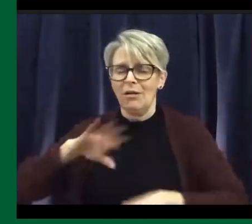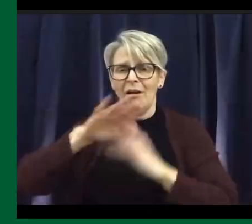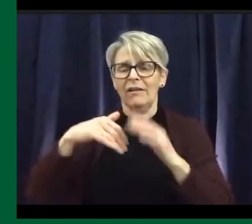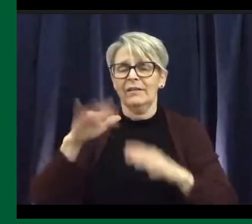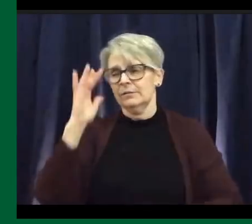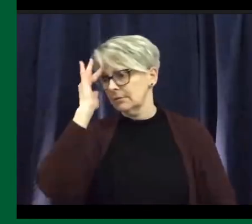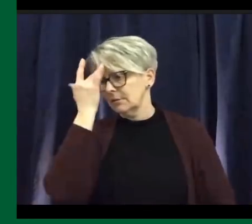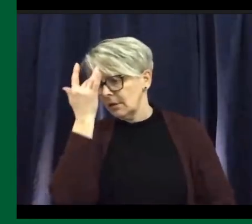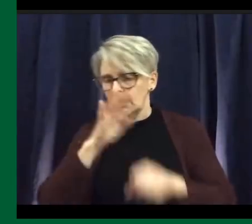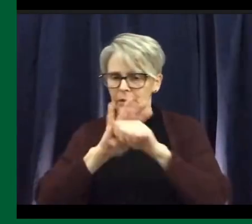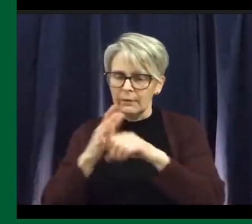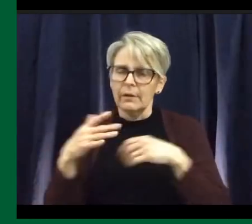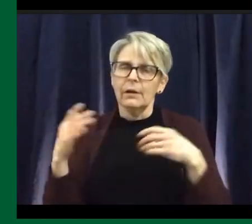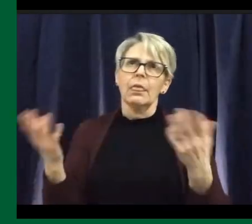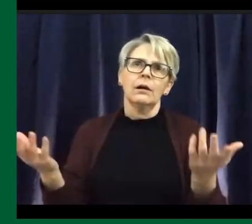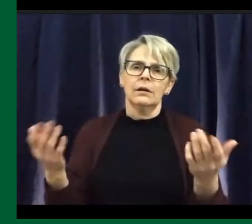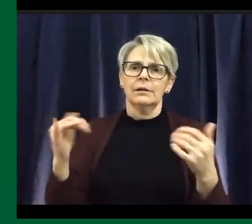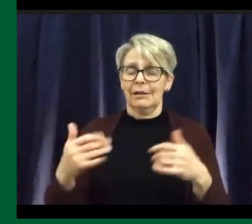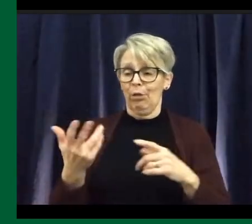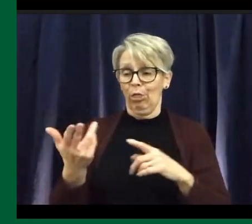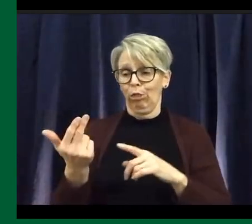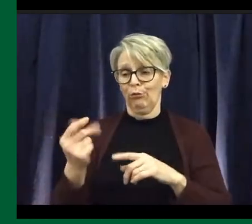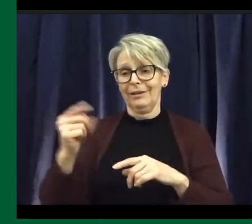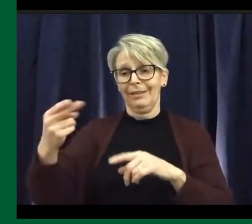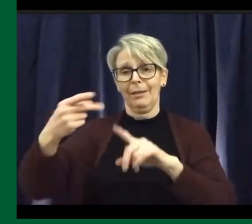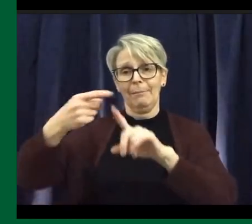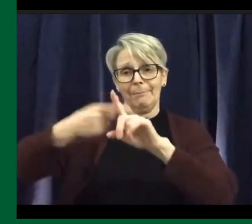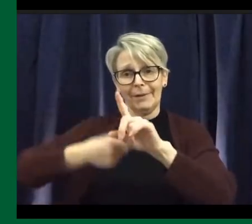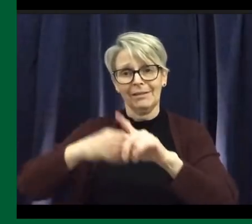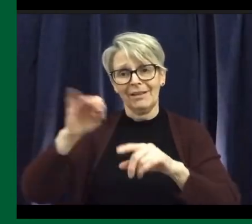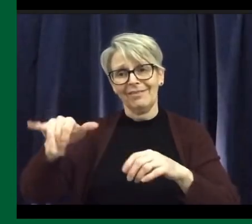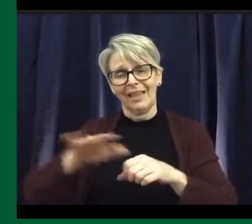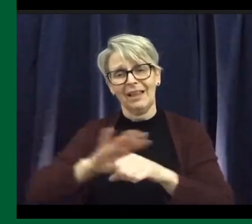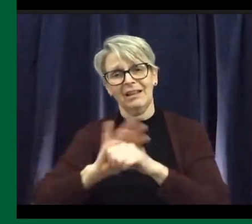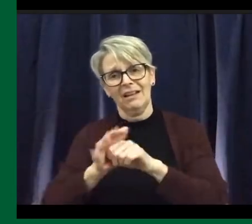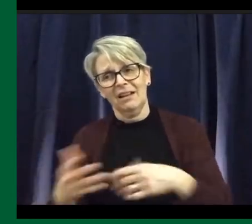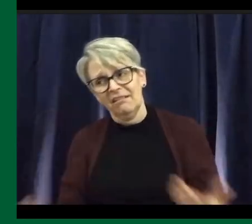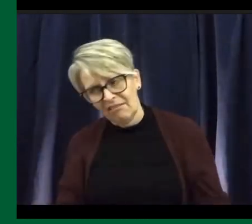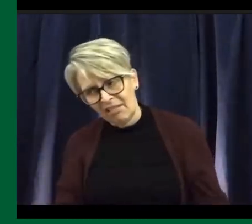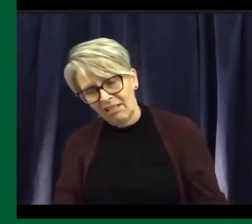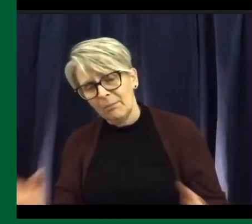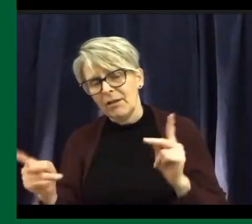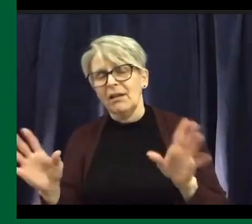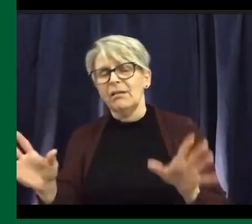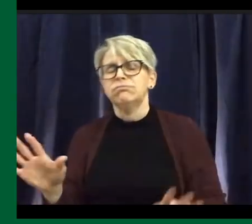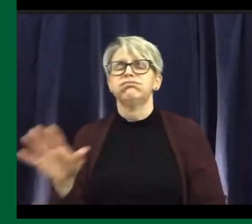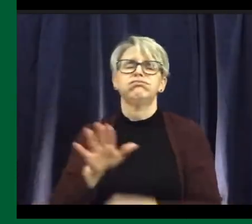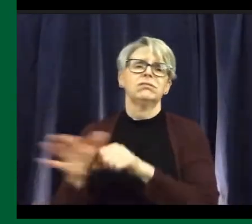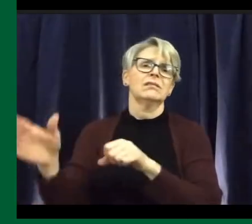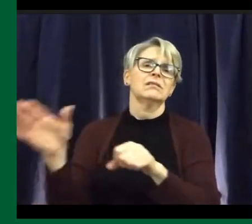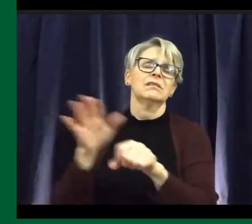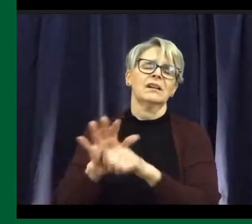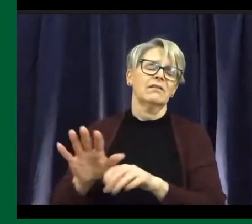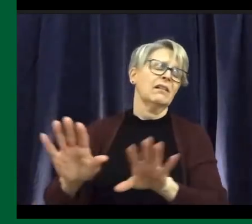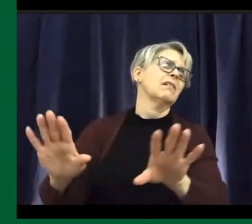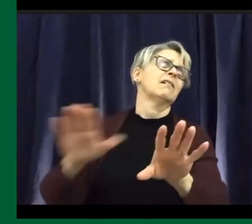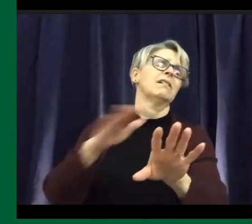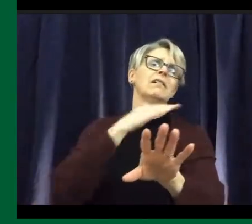our 12th, 13th month of the pandemic. But generally we've all done well to keep our case numbers low. We've